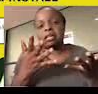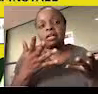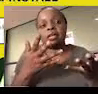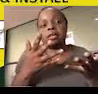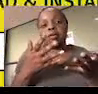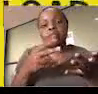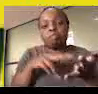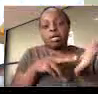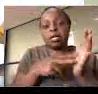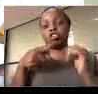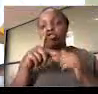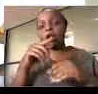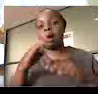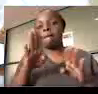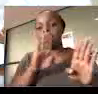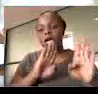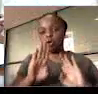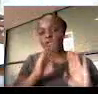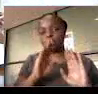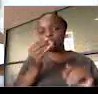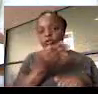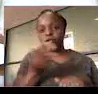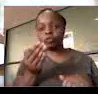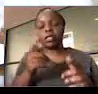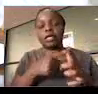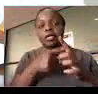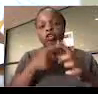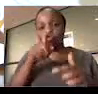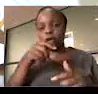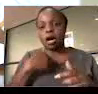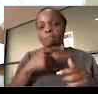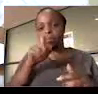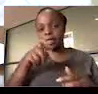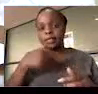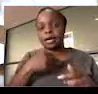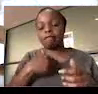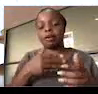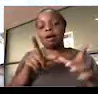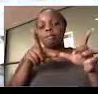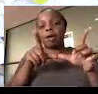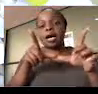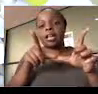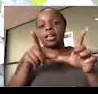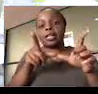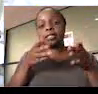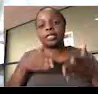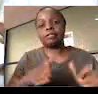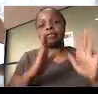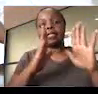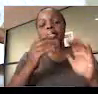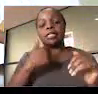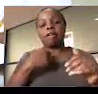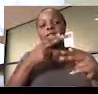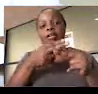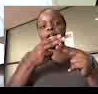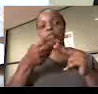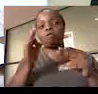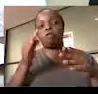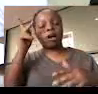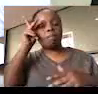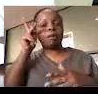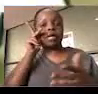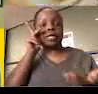couple. And it does not change the fact that, whether you have 20, 15 children, you